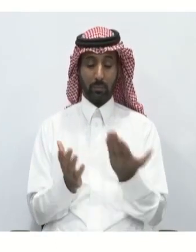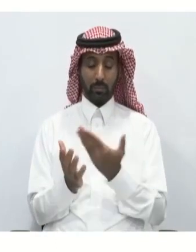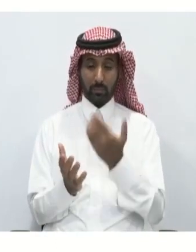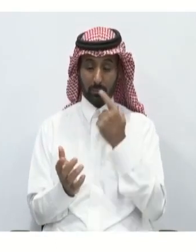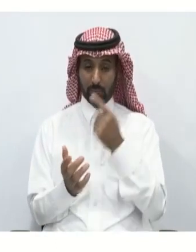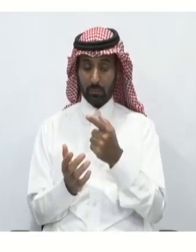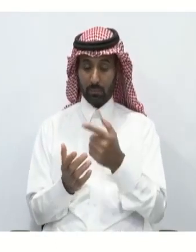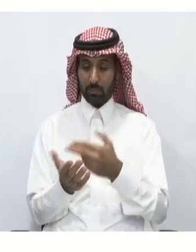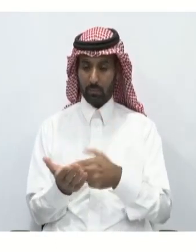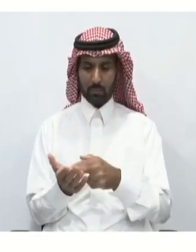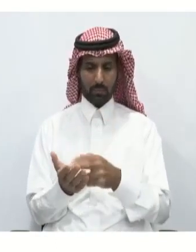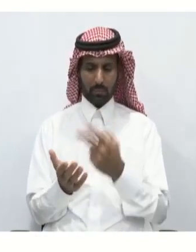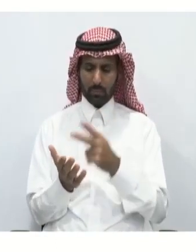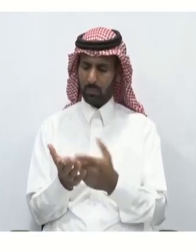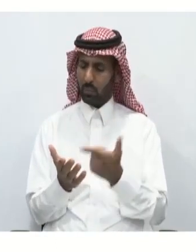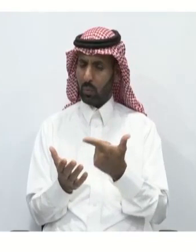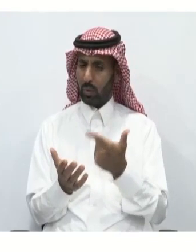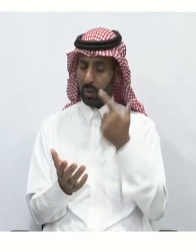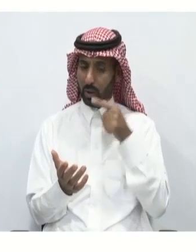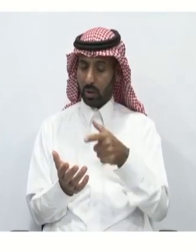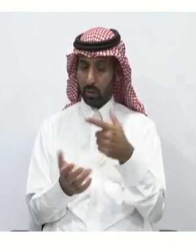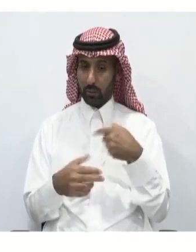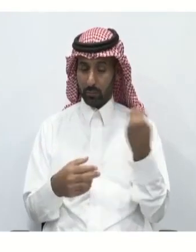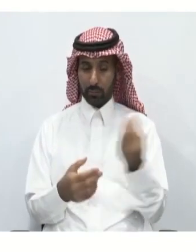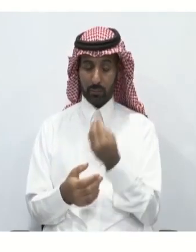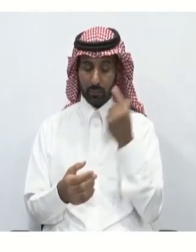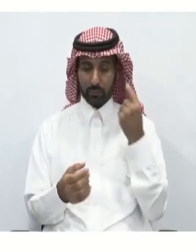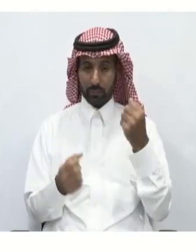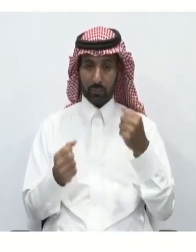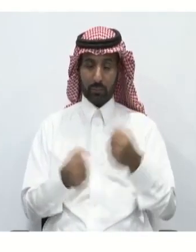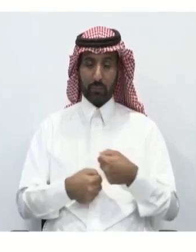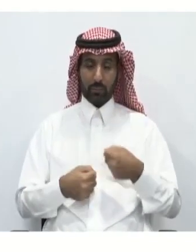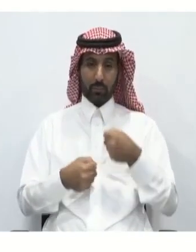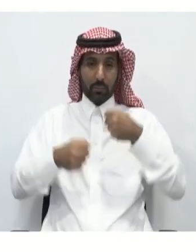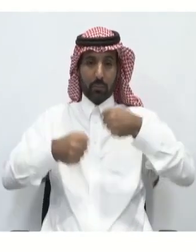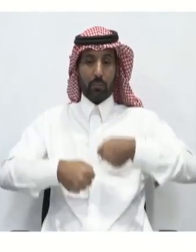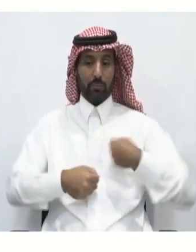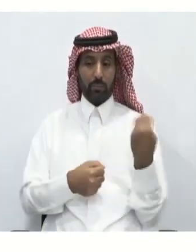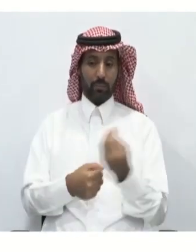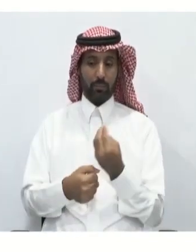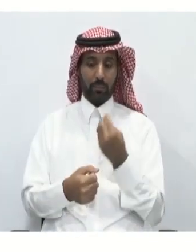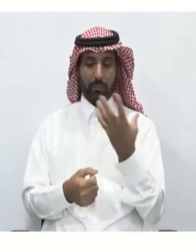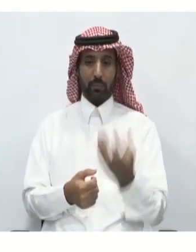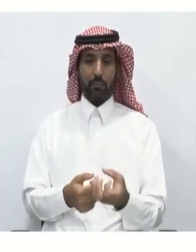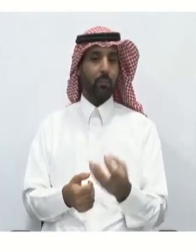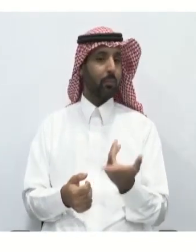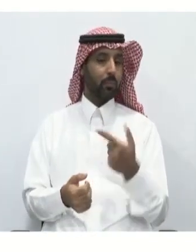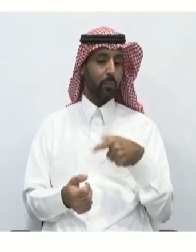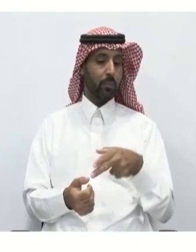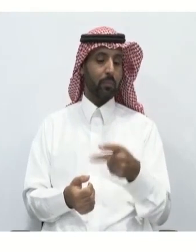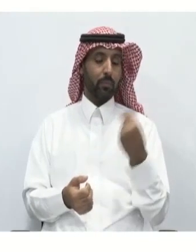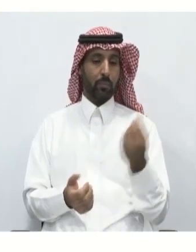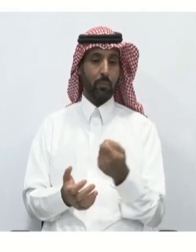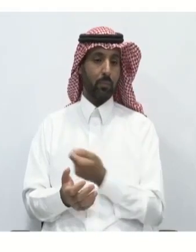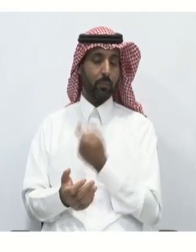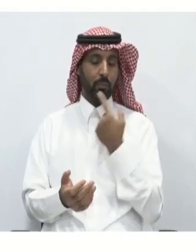and decide what kind of vacation or trip each writer is on. Again, we'll be reading the messages, then